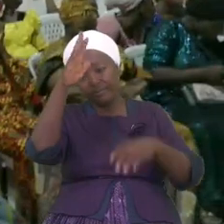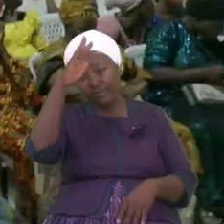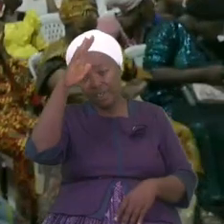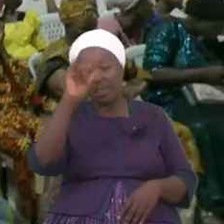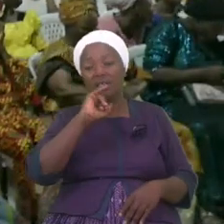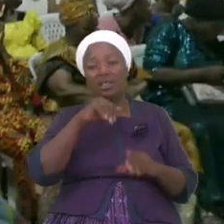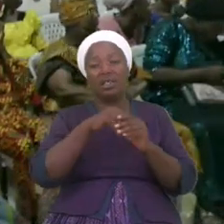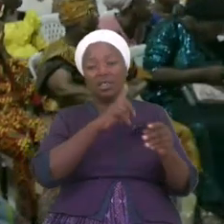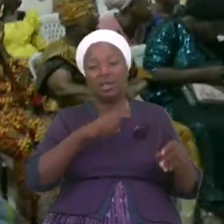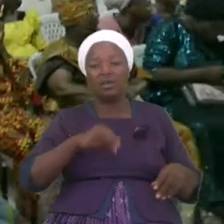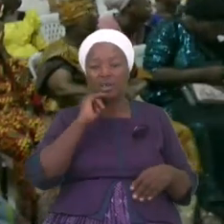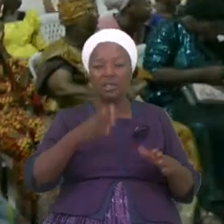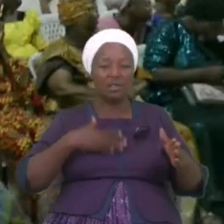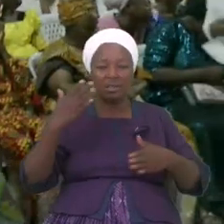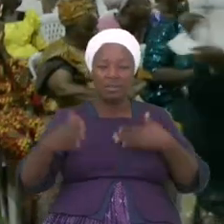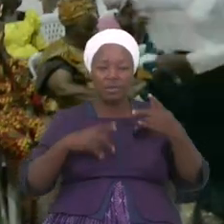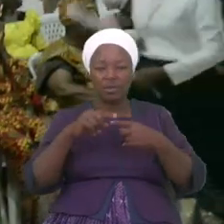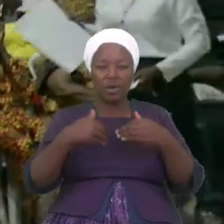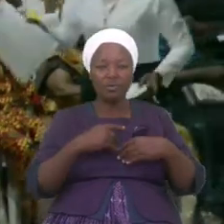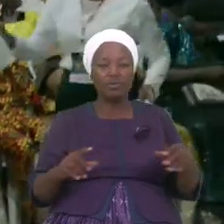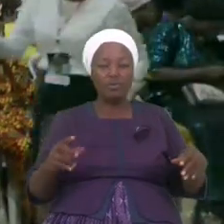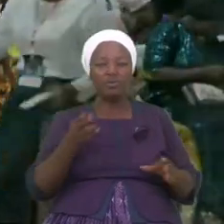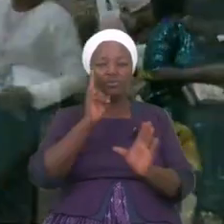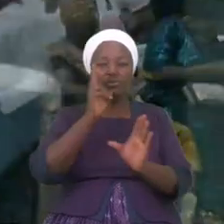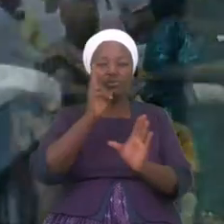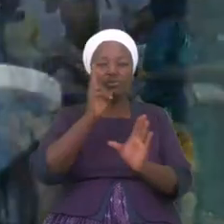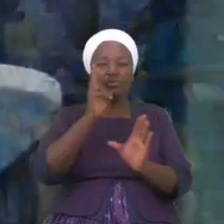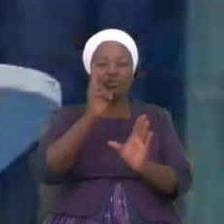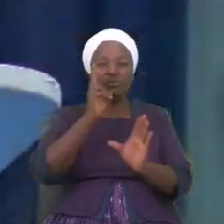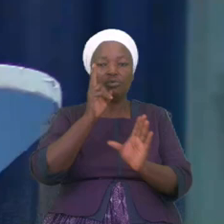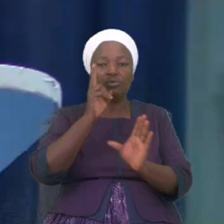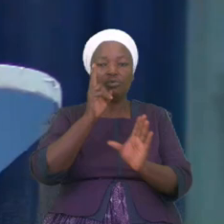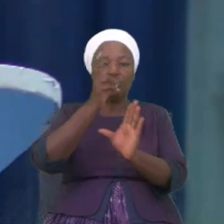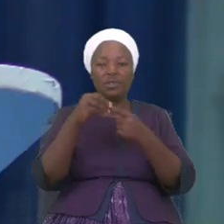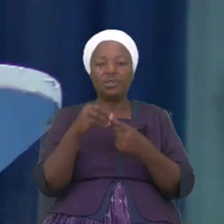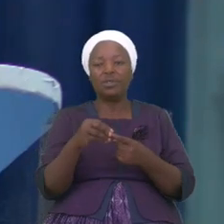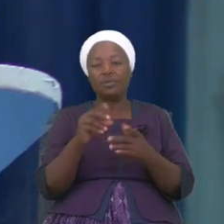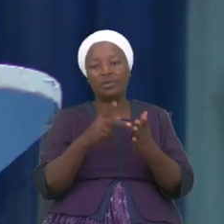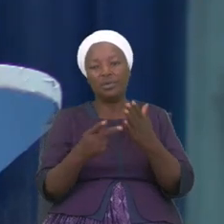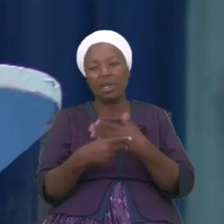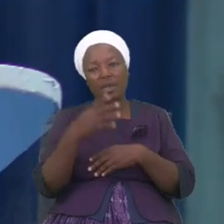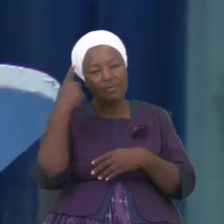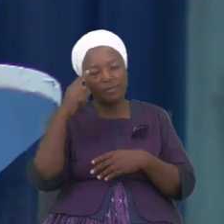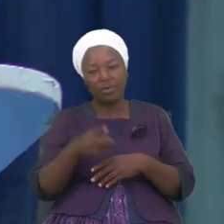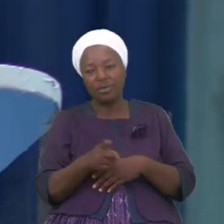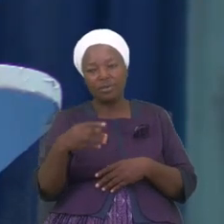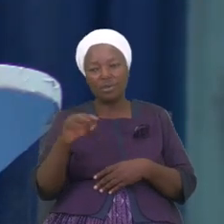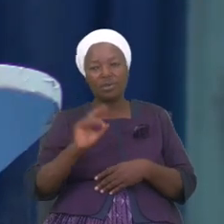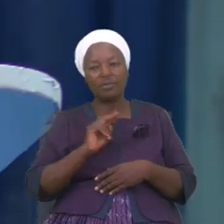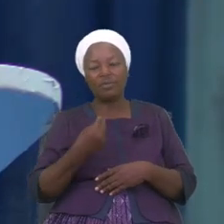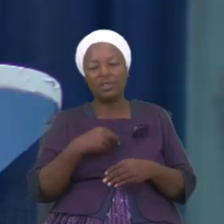join this special banquet. And for those of us in this Alpha